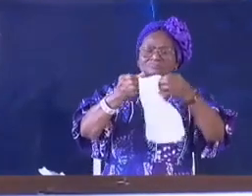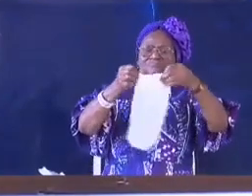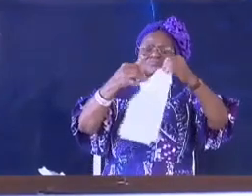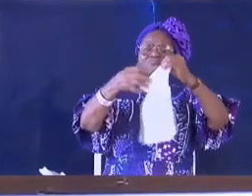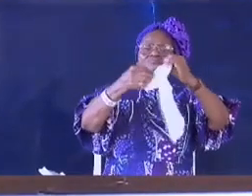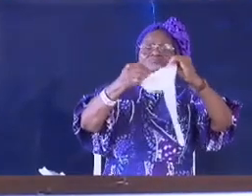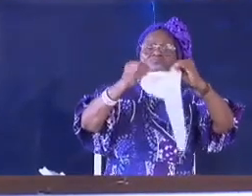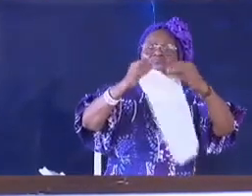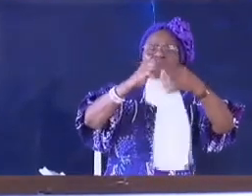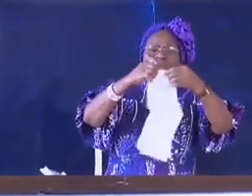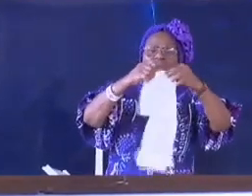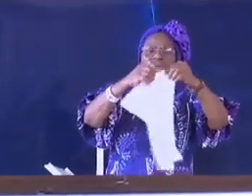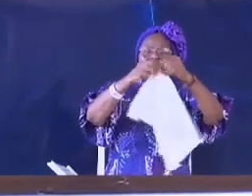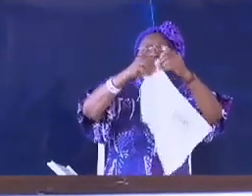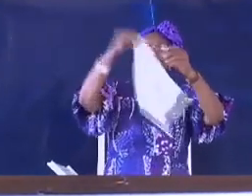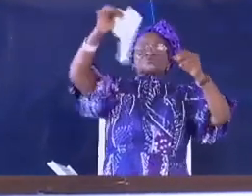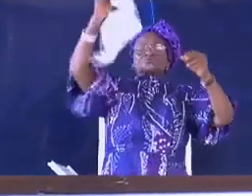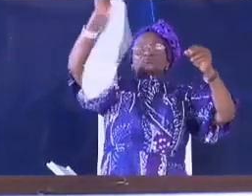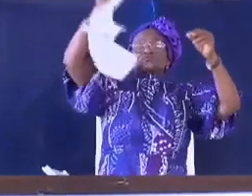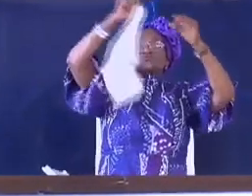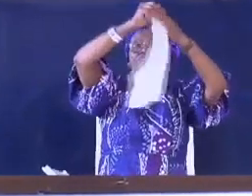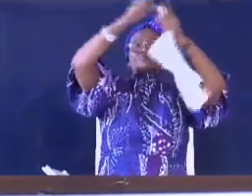And so, my Father, my God, I ask